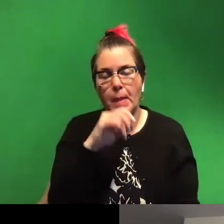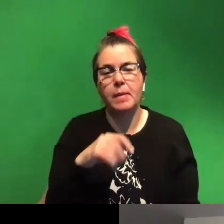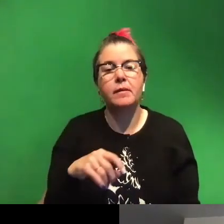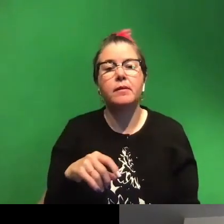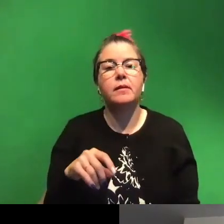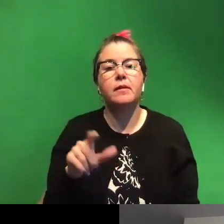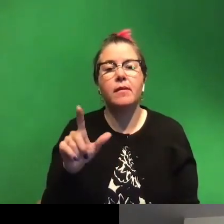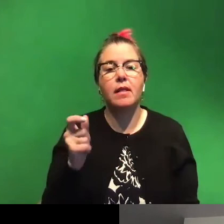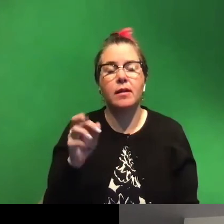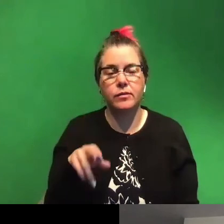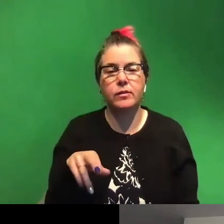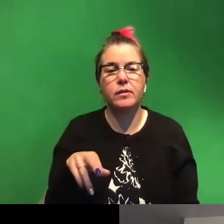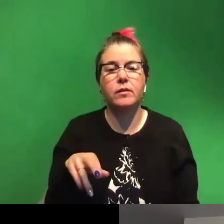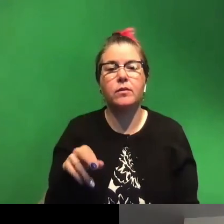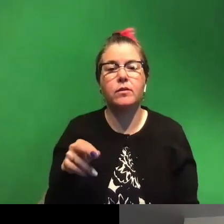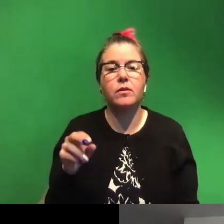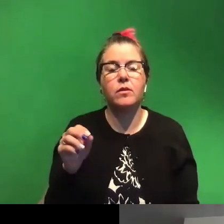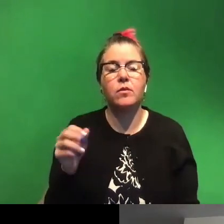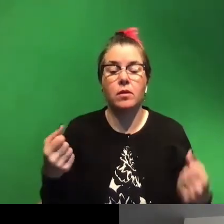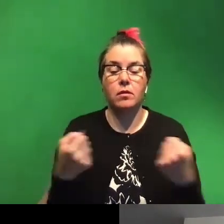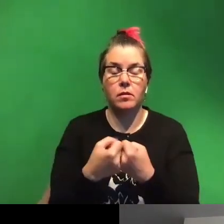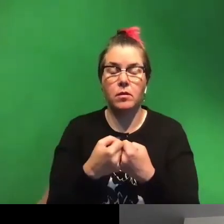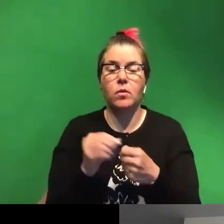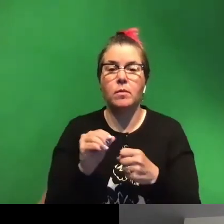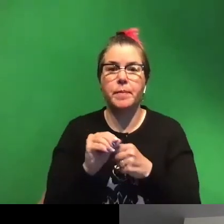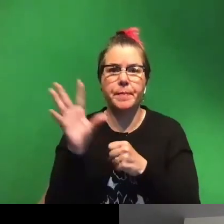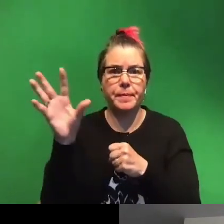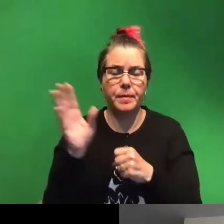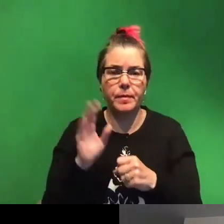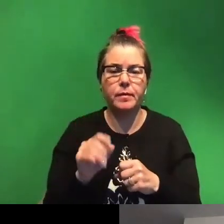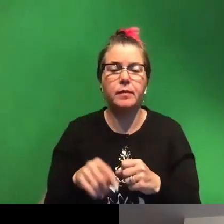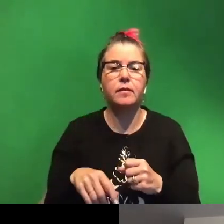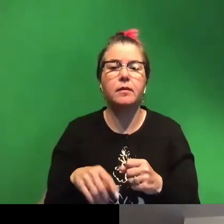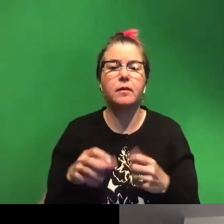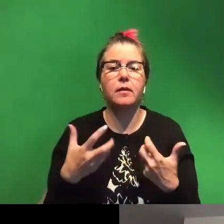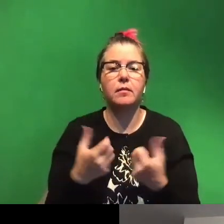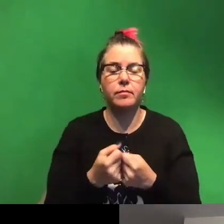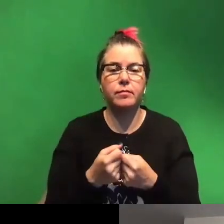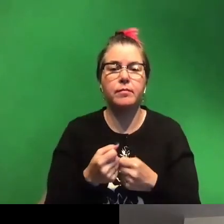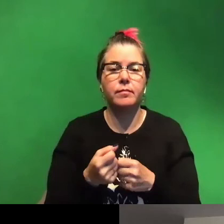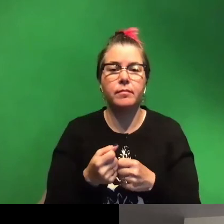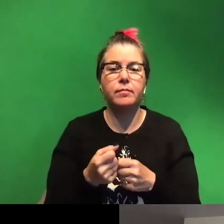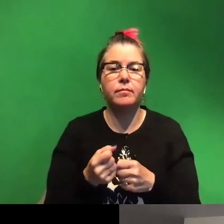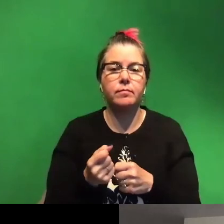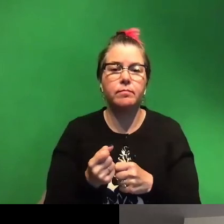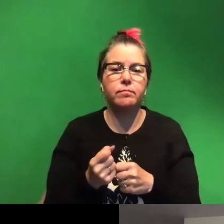laser, and it will turn on when they both collide. So collision, a very